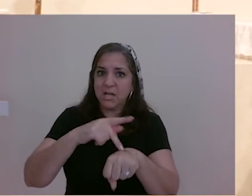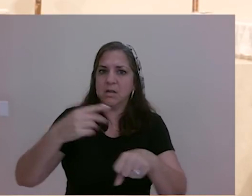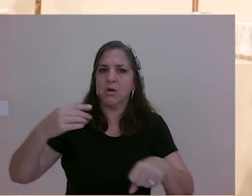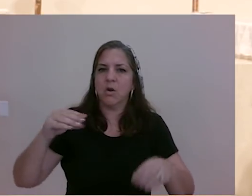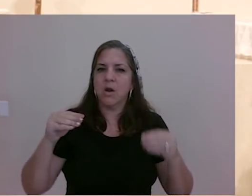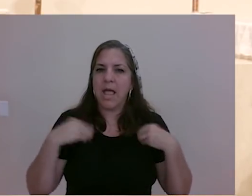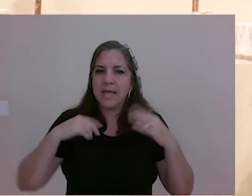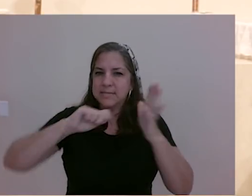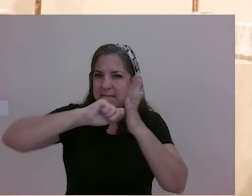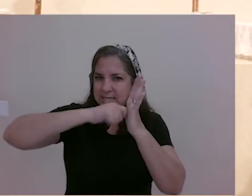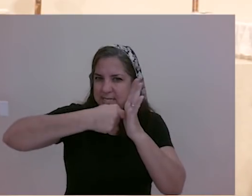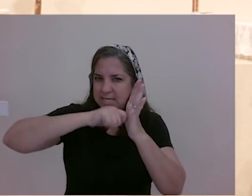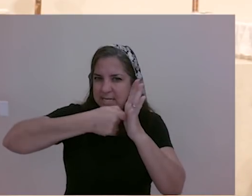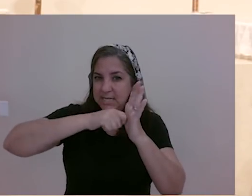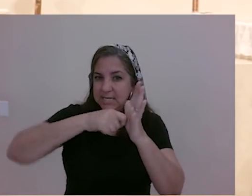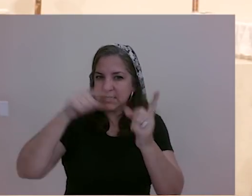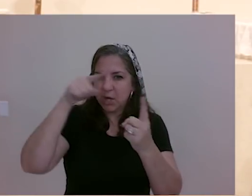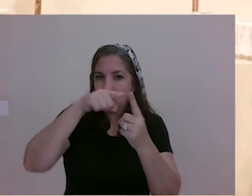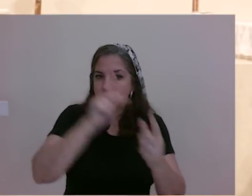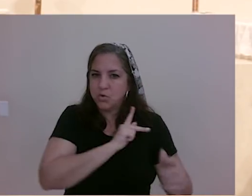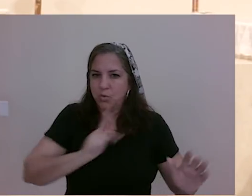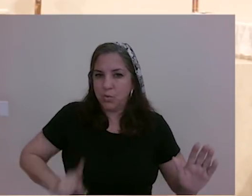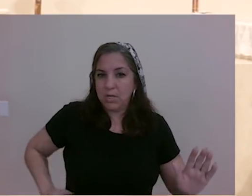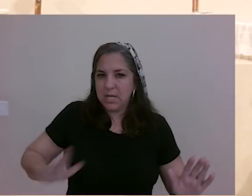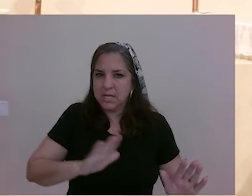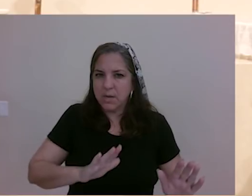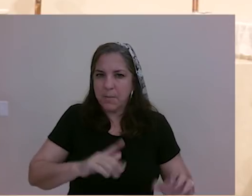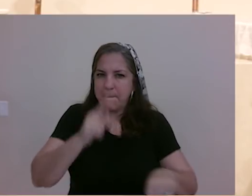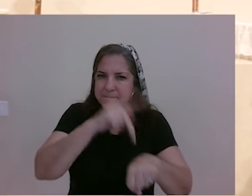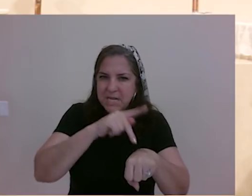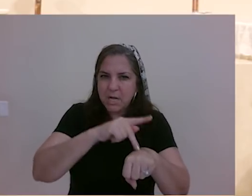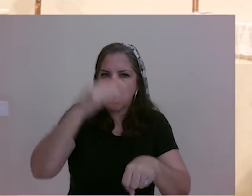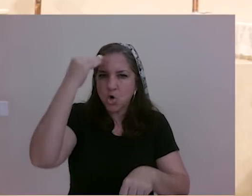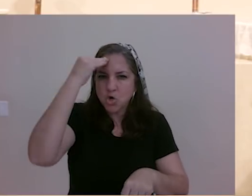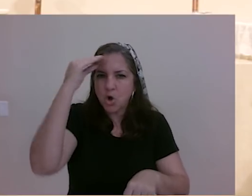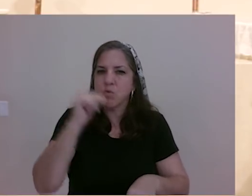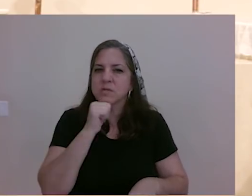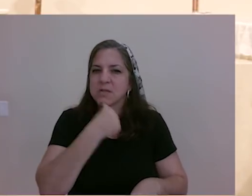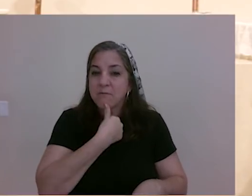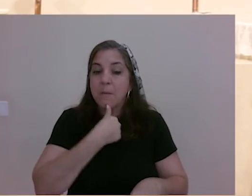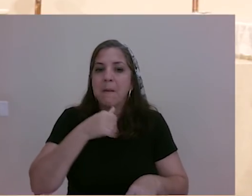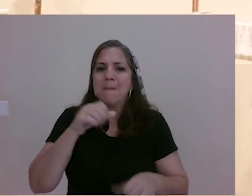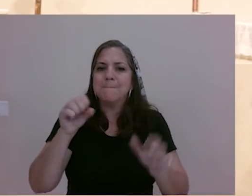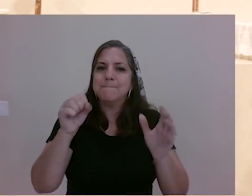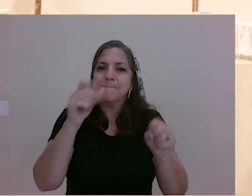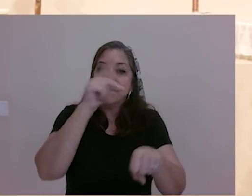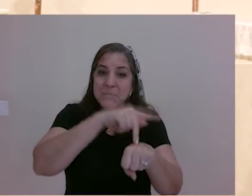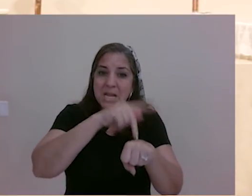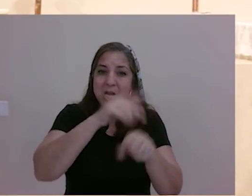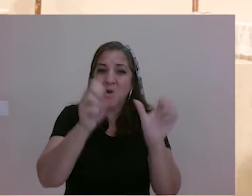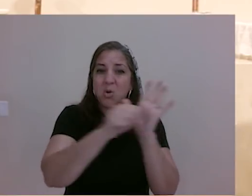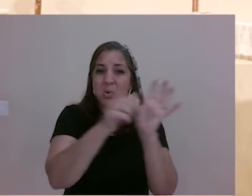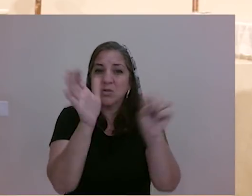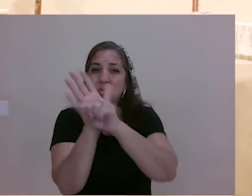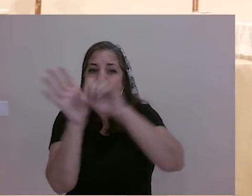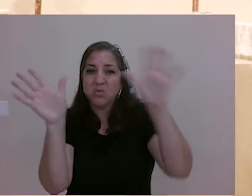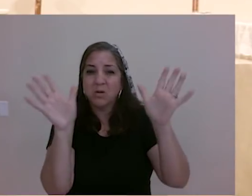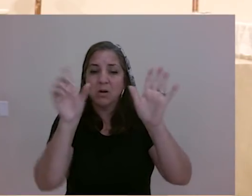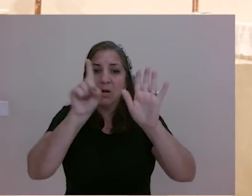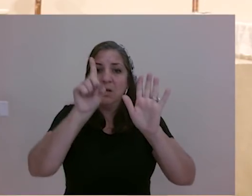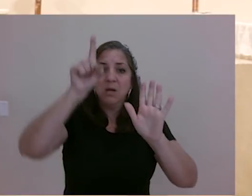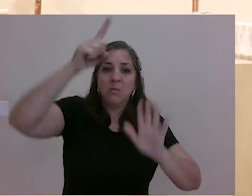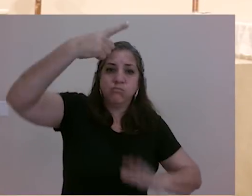Peter's got the keys to the kingdom. Peter knows what suffering is. Peter was crucified upside down. Andrew was crucified on an